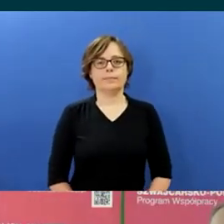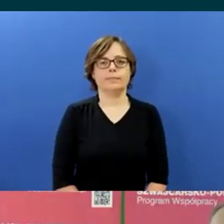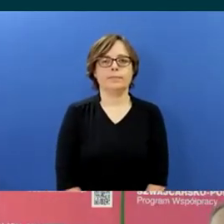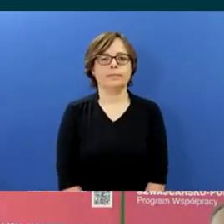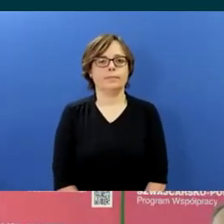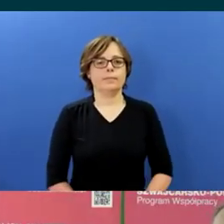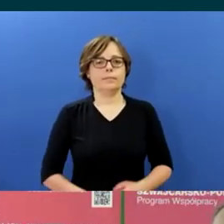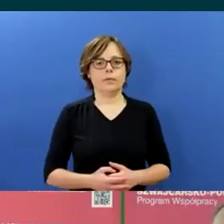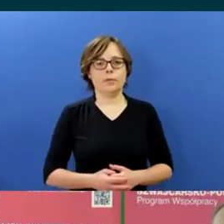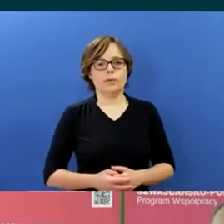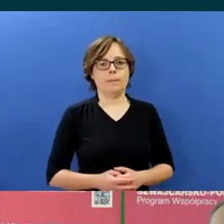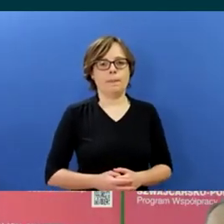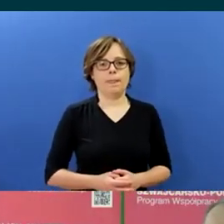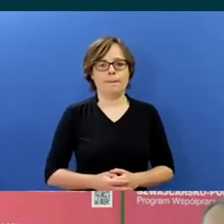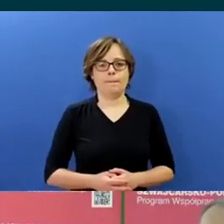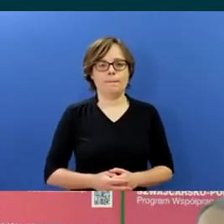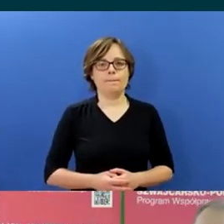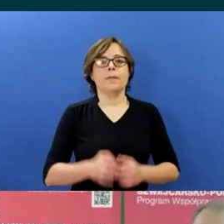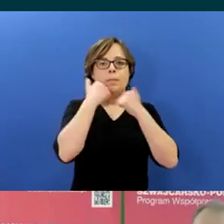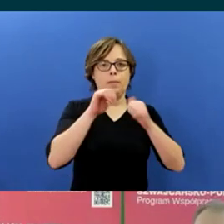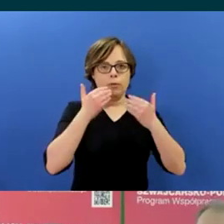Thank you very much.